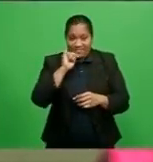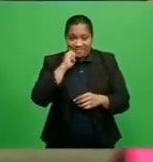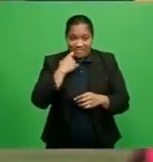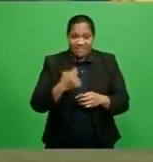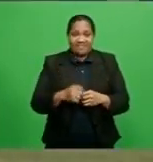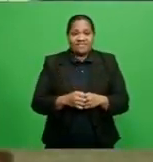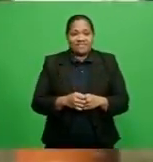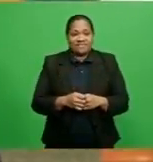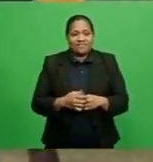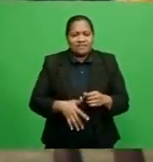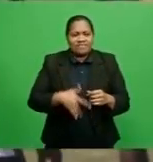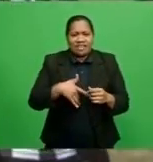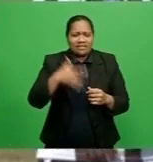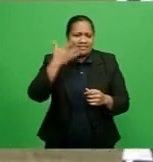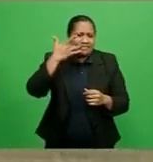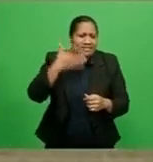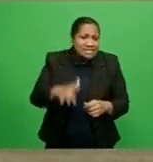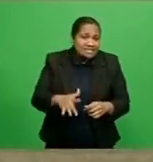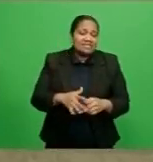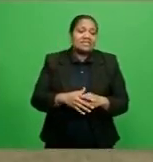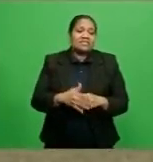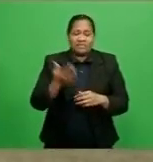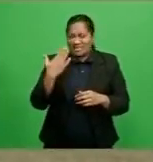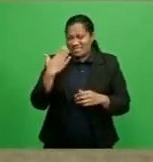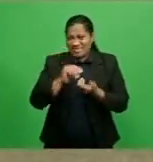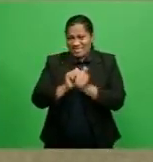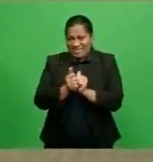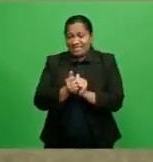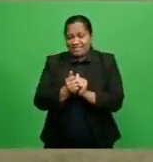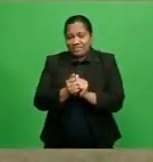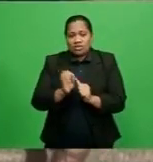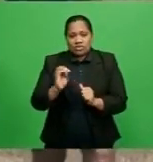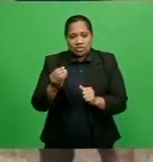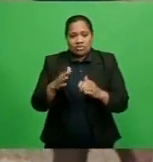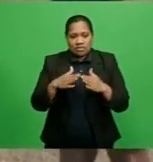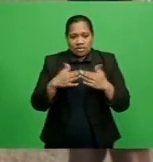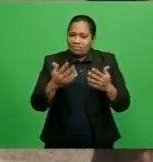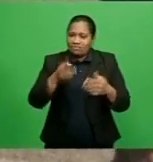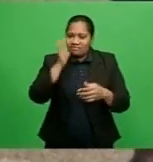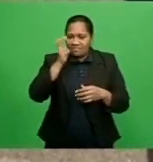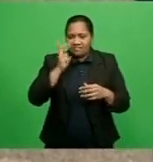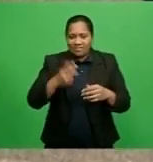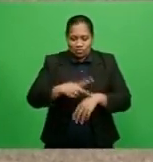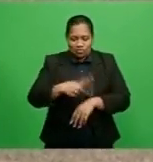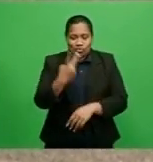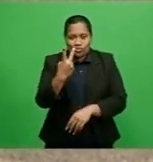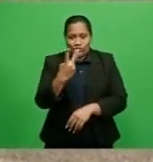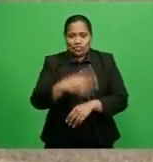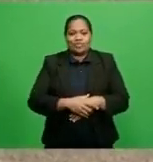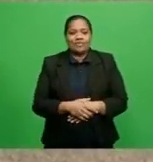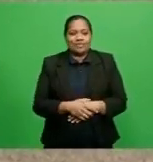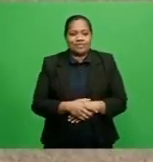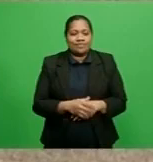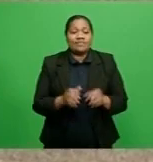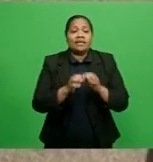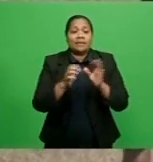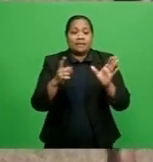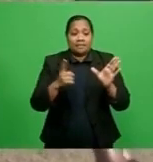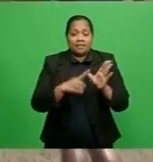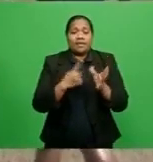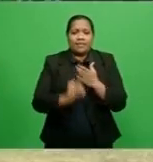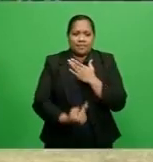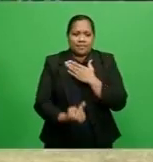feel the heat on the previous game we played. So we decided to train it too. Bar managed to scrape through the